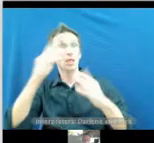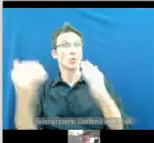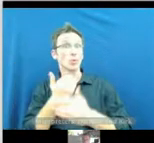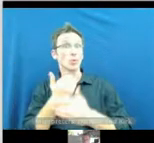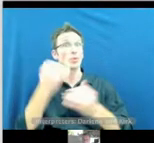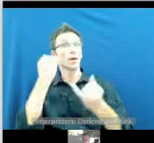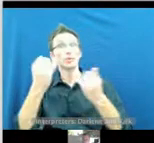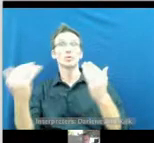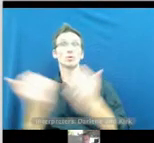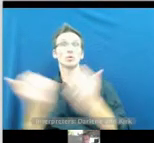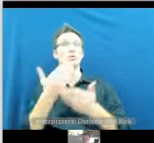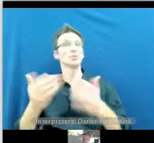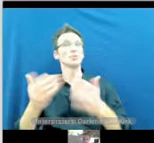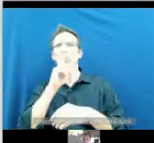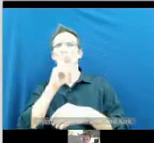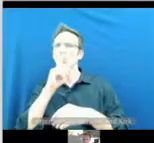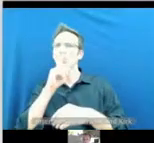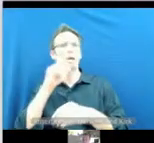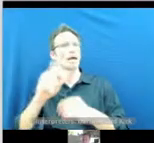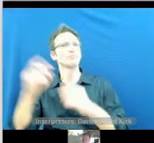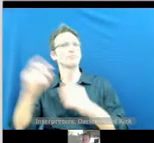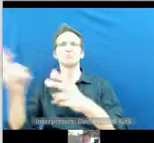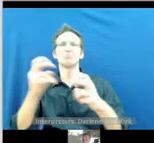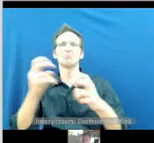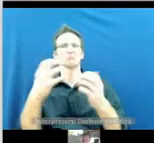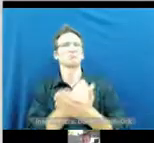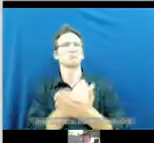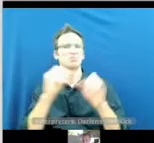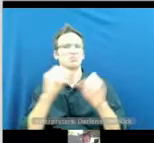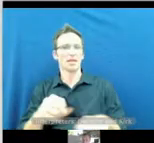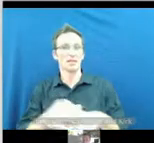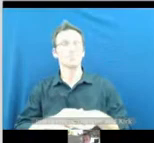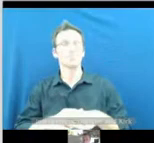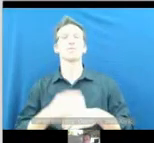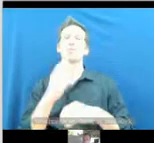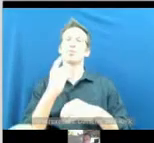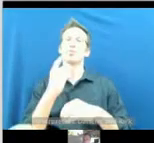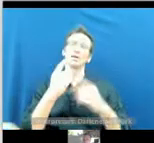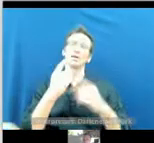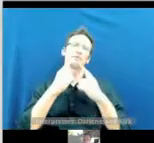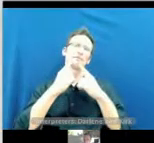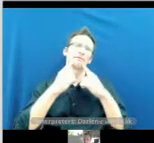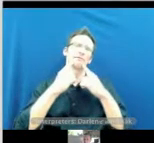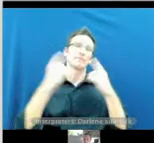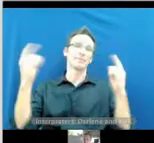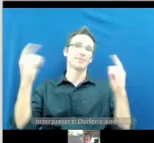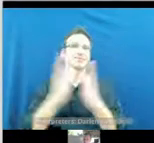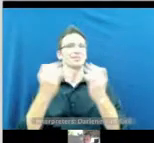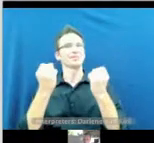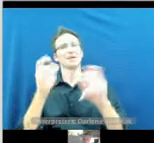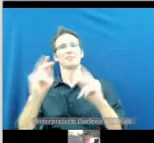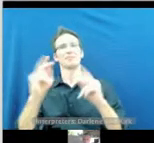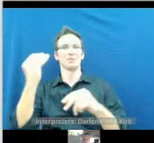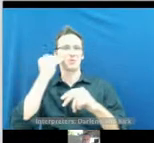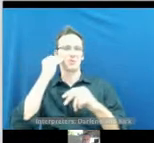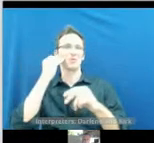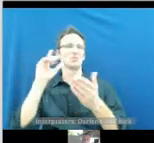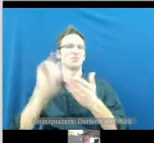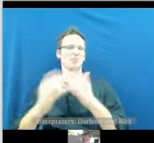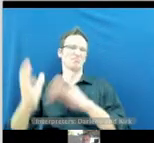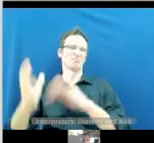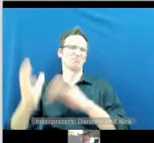And sort of the book that's been around the longest and is probably most recognized is the bottom one here, which is